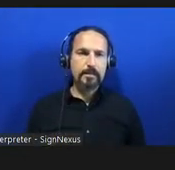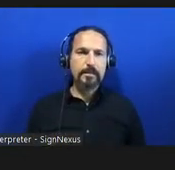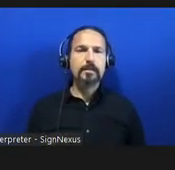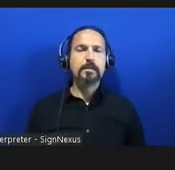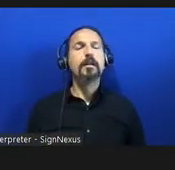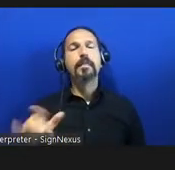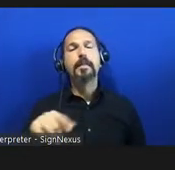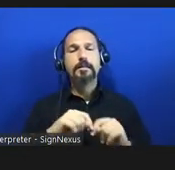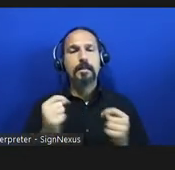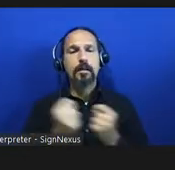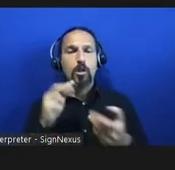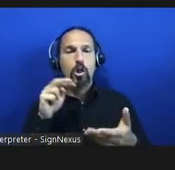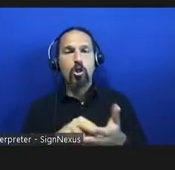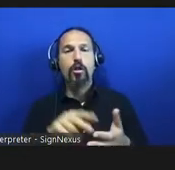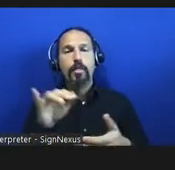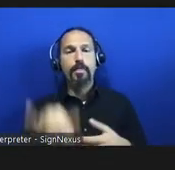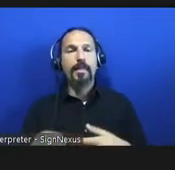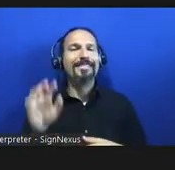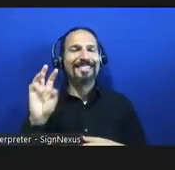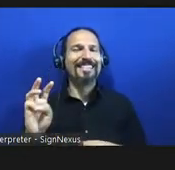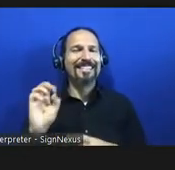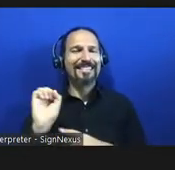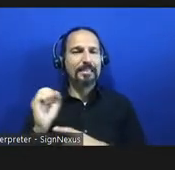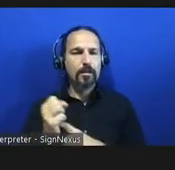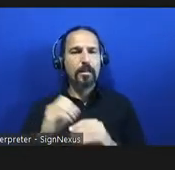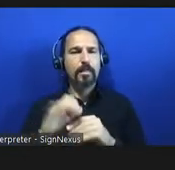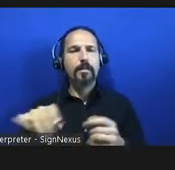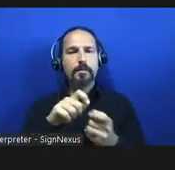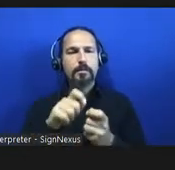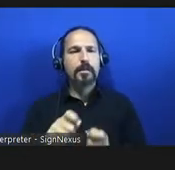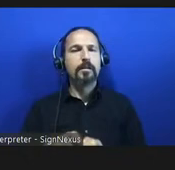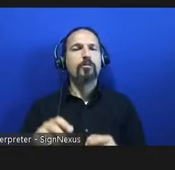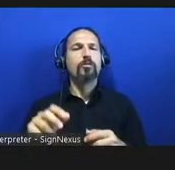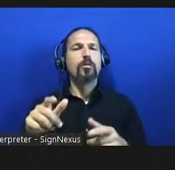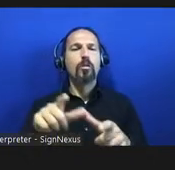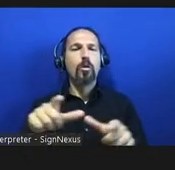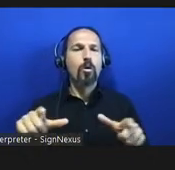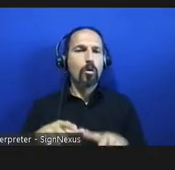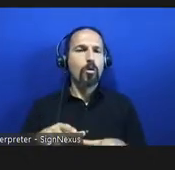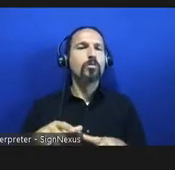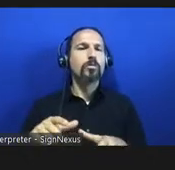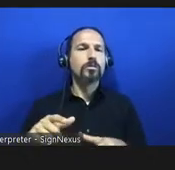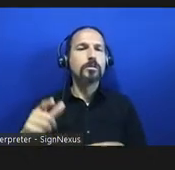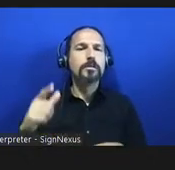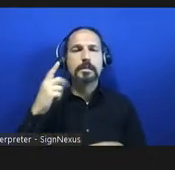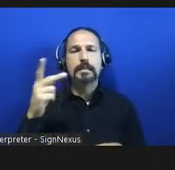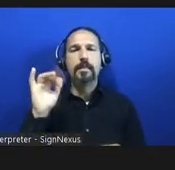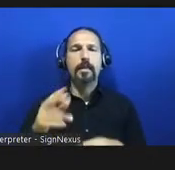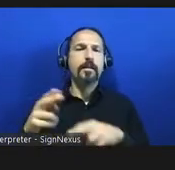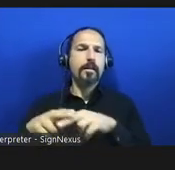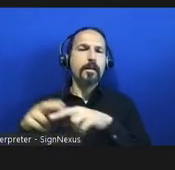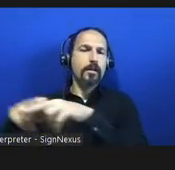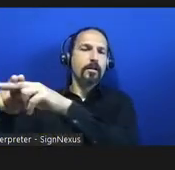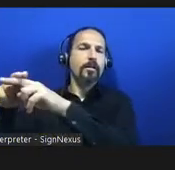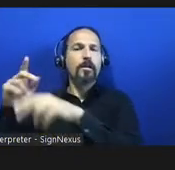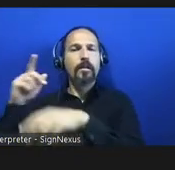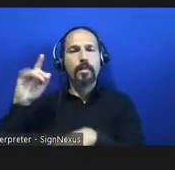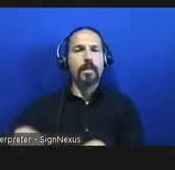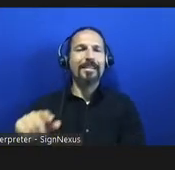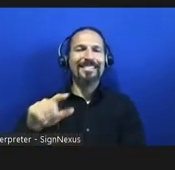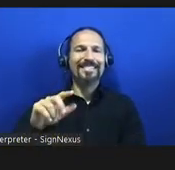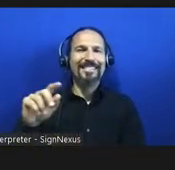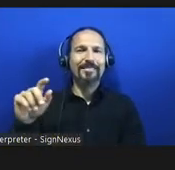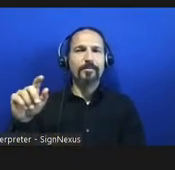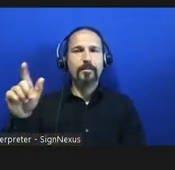reviewed the initial six scenarios at a specific location McCombs Road and found the daily increases in truck traffic in the table to the